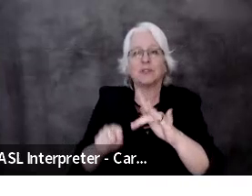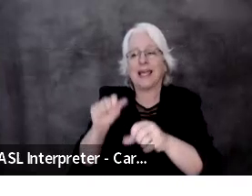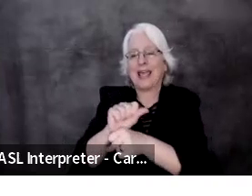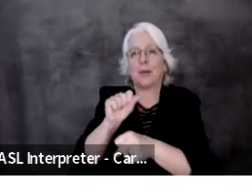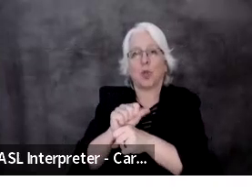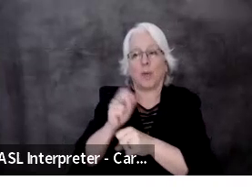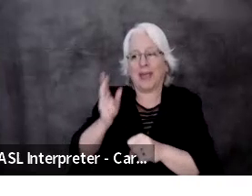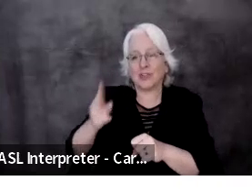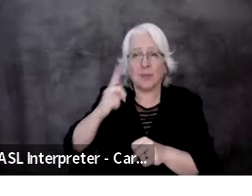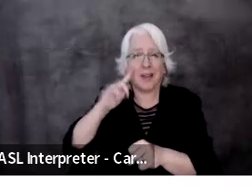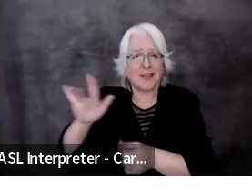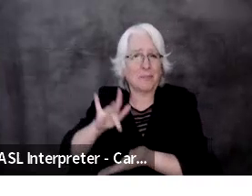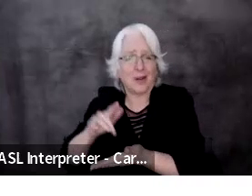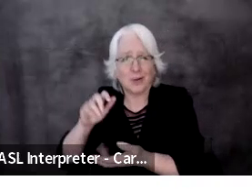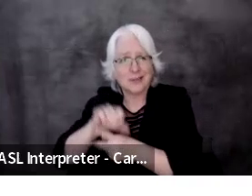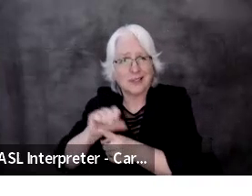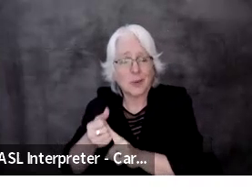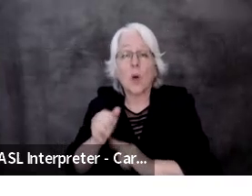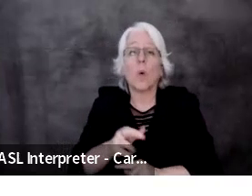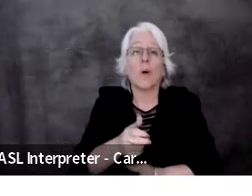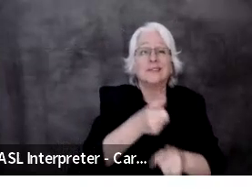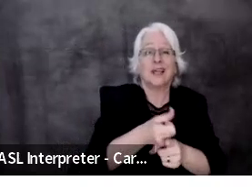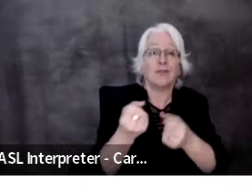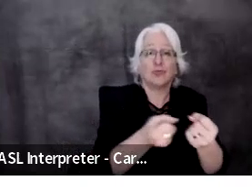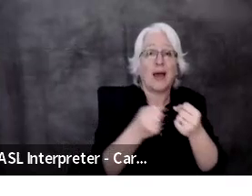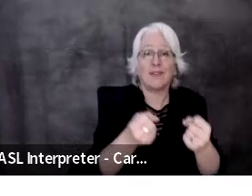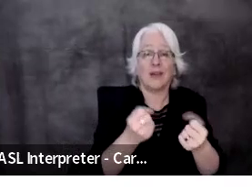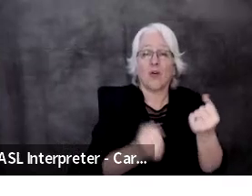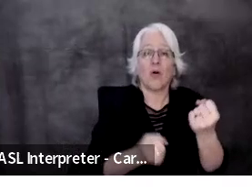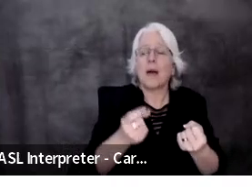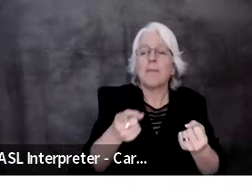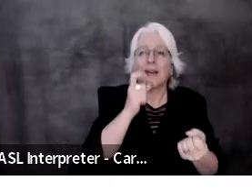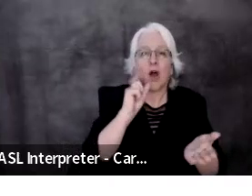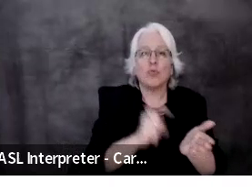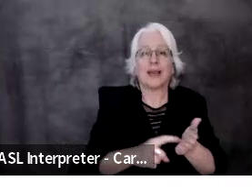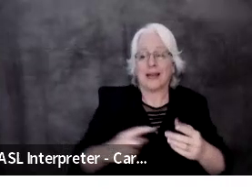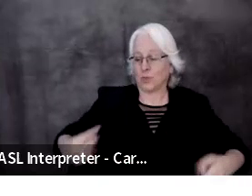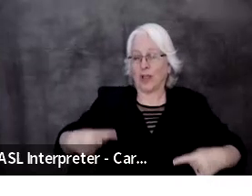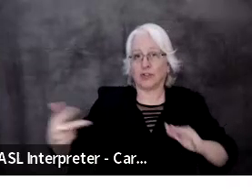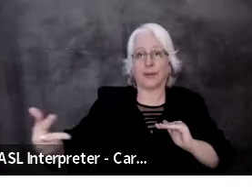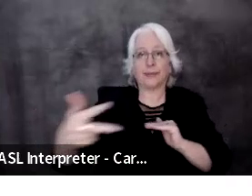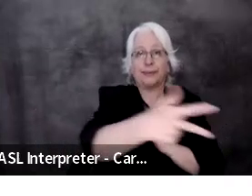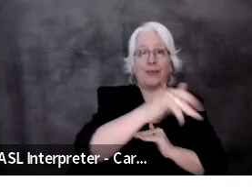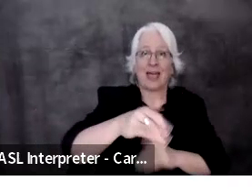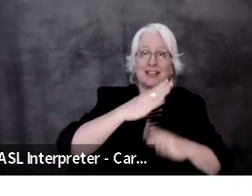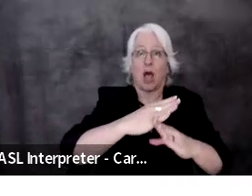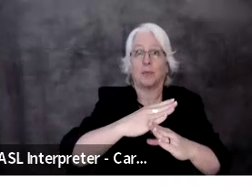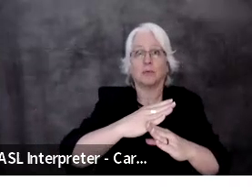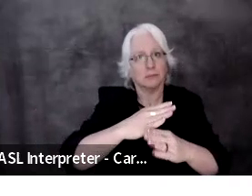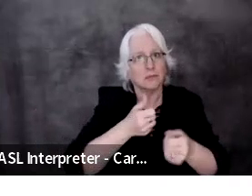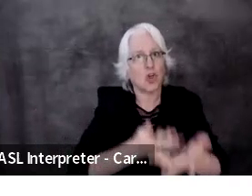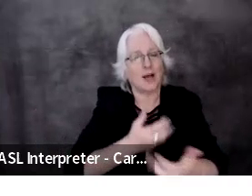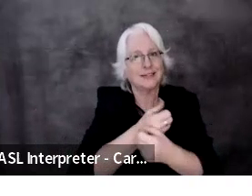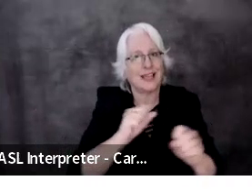conditions, or autonomous vehicles might not recognize wheelchairs as obstacles, posing safety risks. To